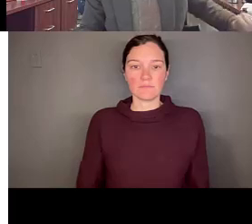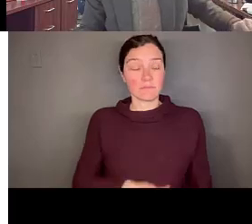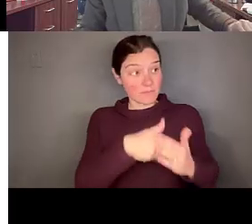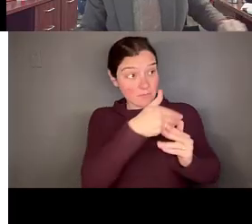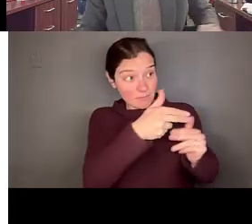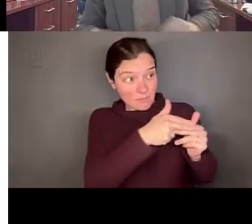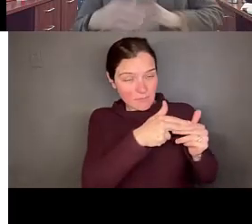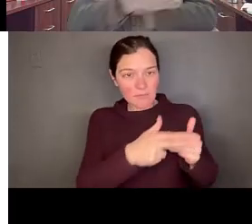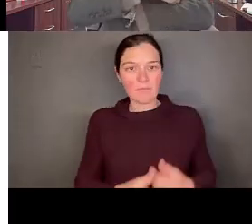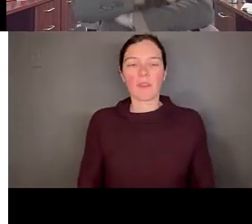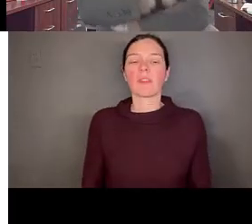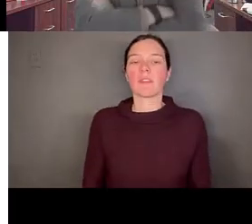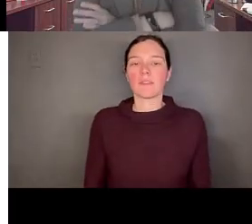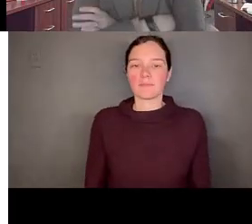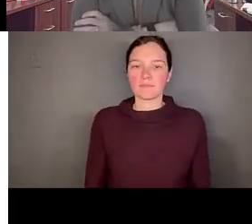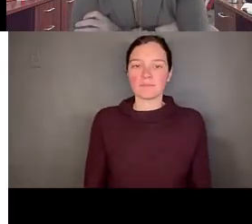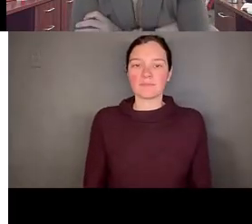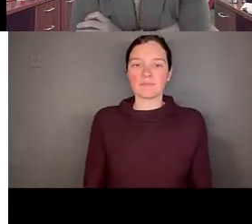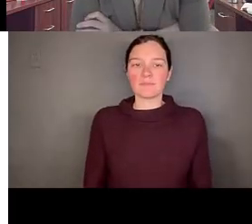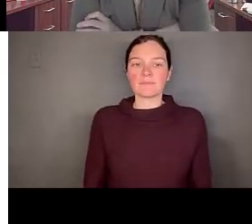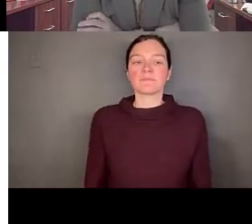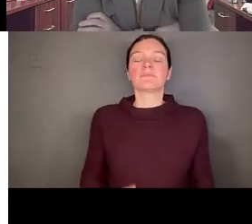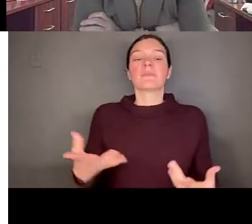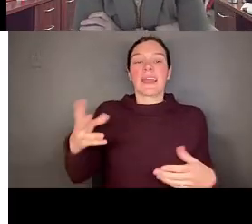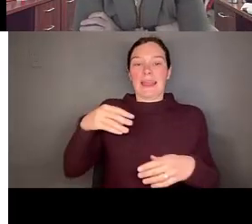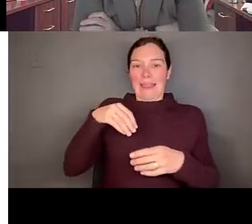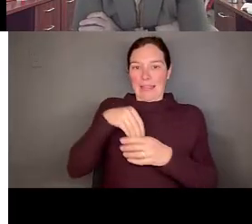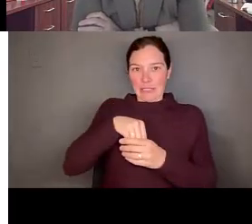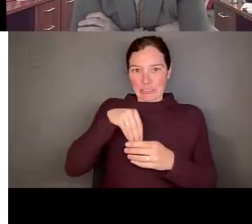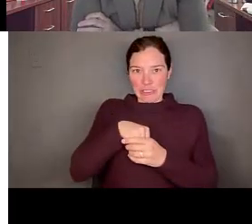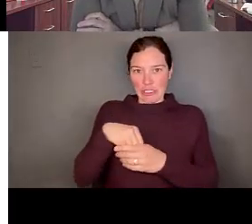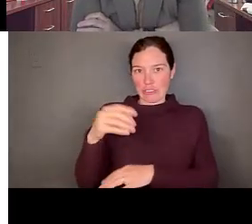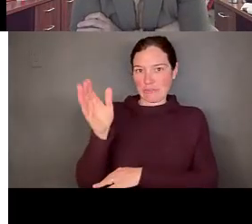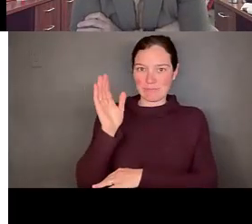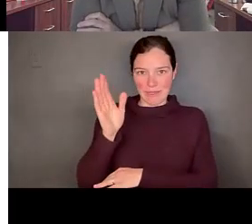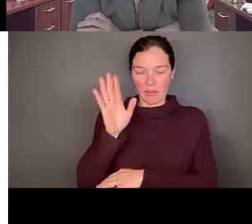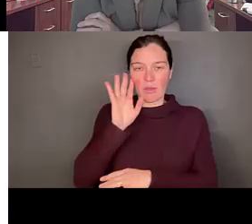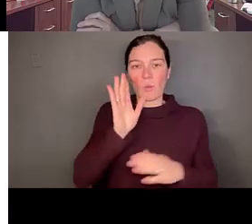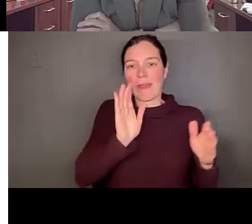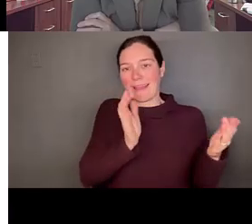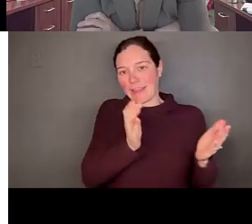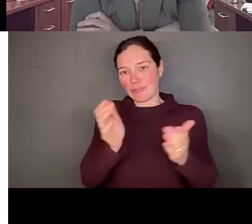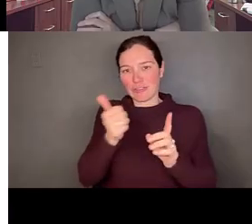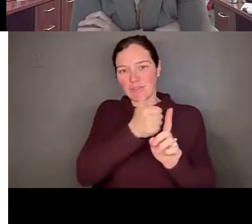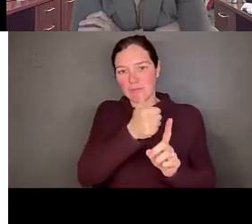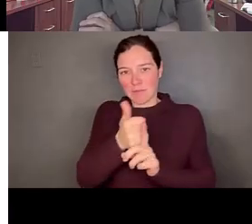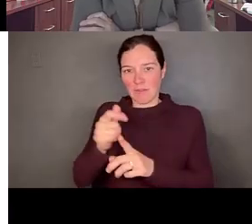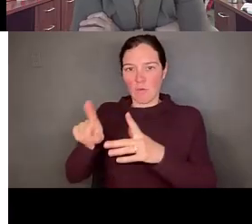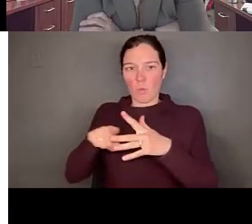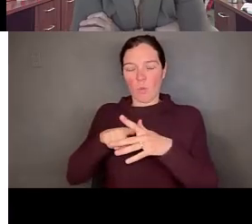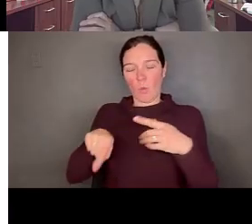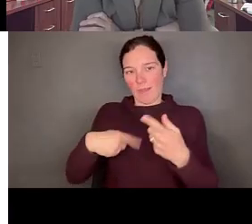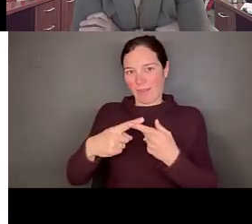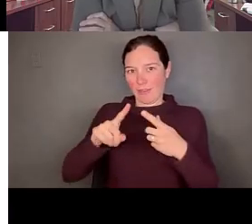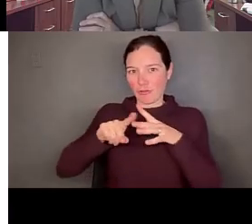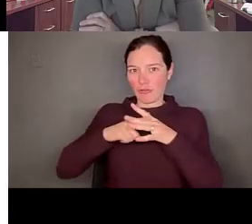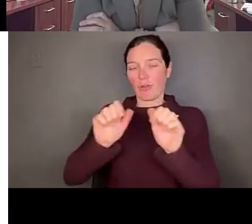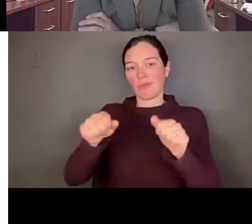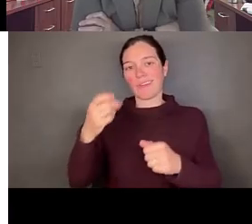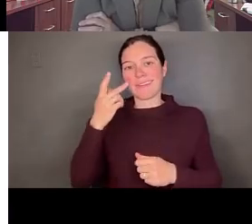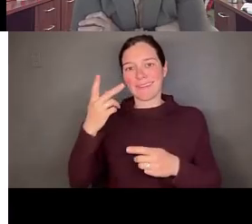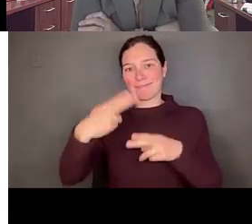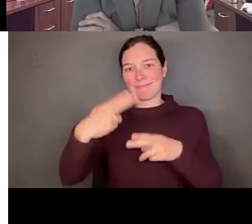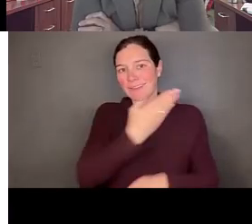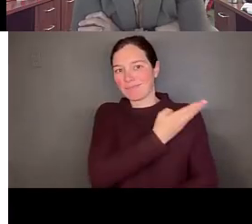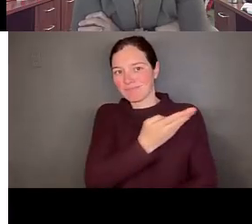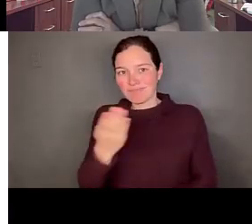Next slide there, Kelly. So we have internal speakers. They will introduce themselves when they start. You can see who they are on